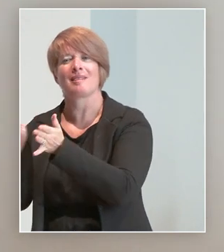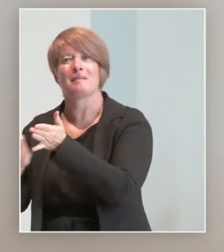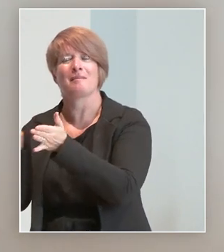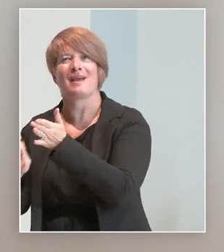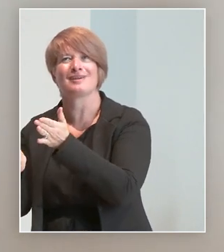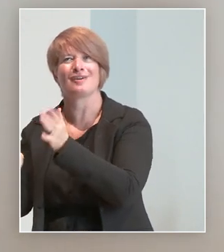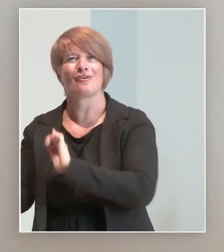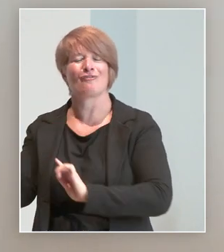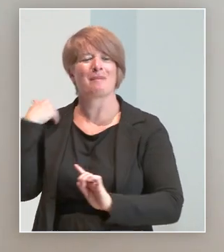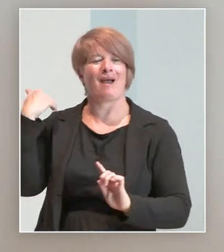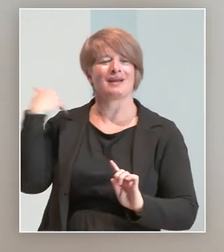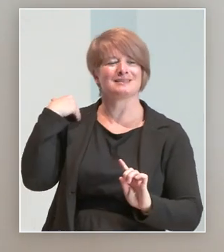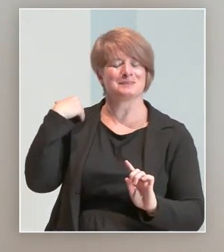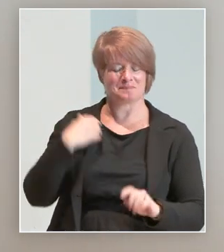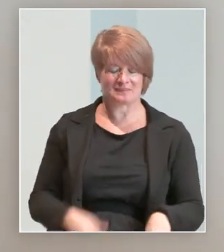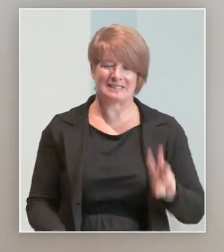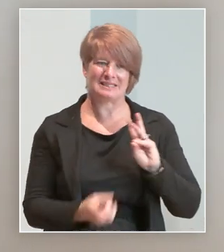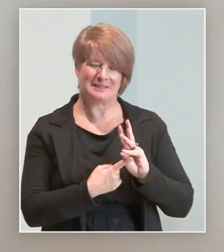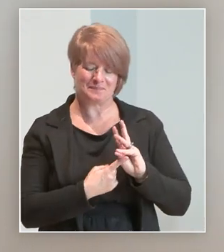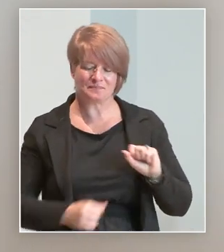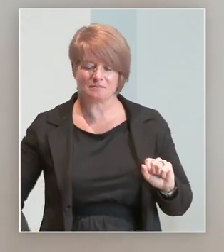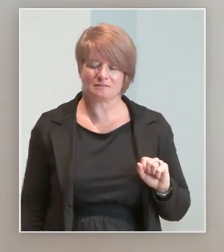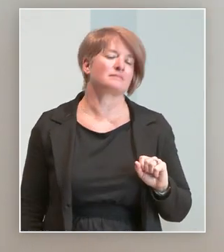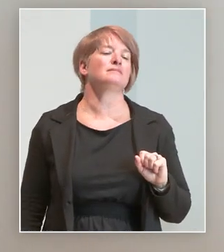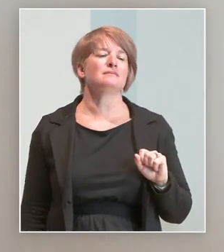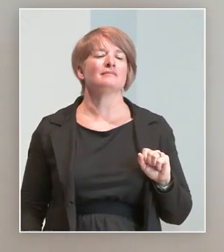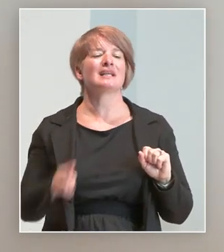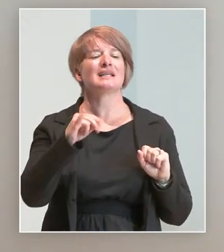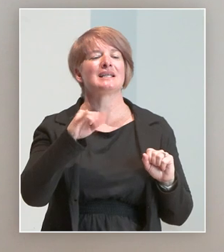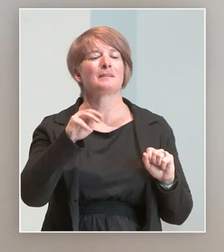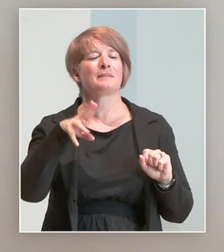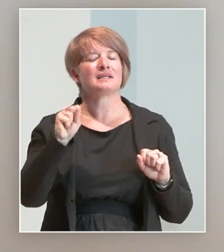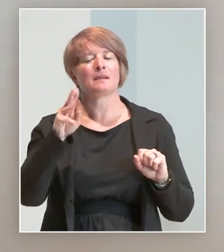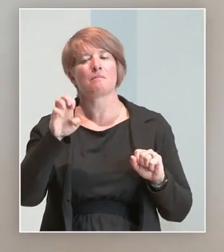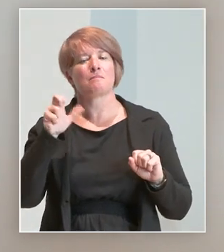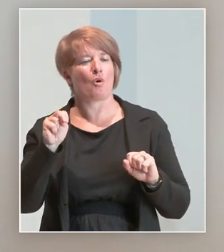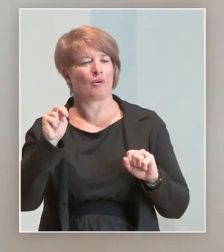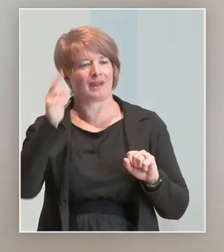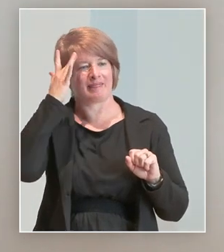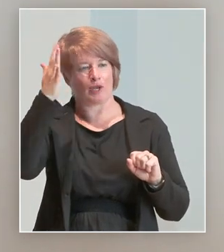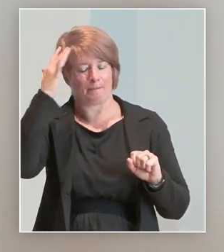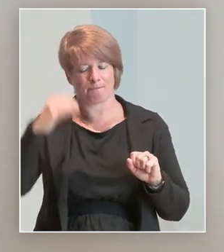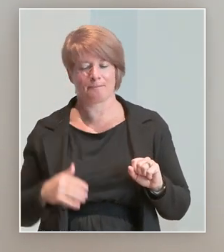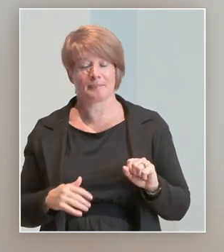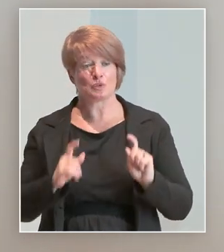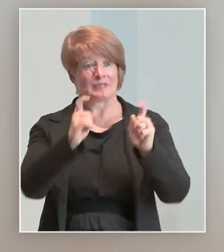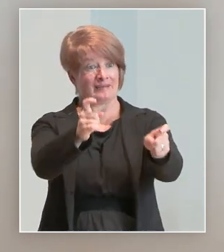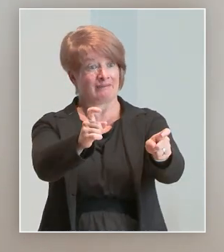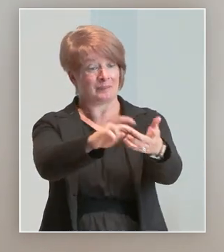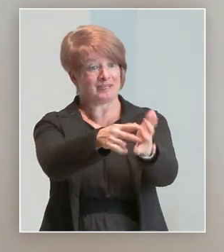reminds. 6. The Nina Simone theorem. To give is to